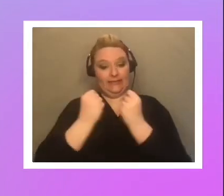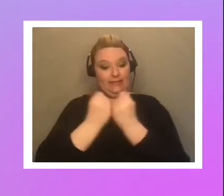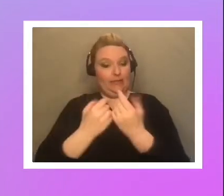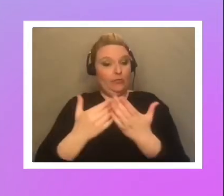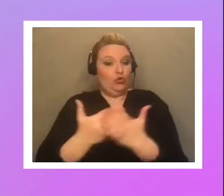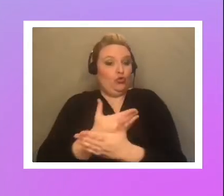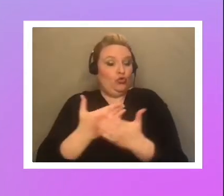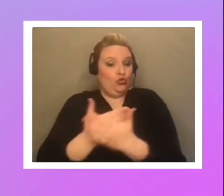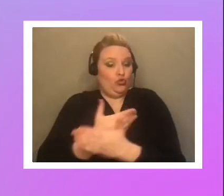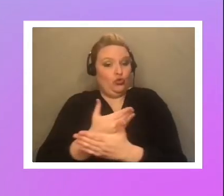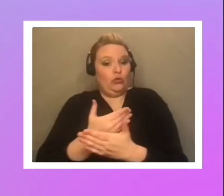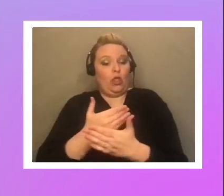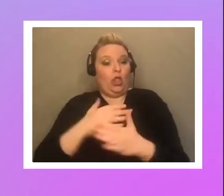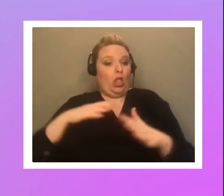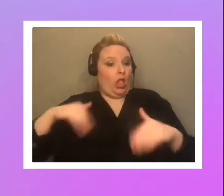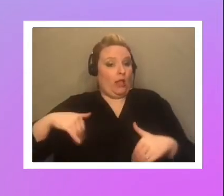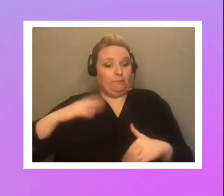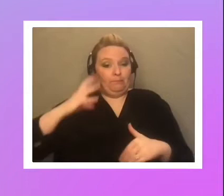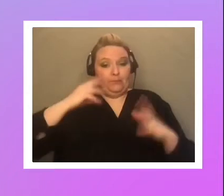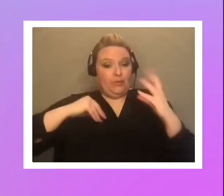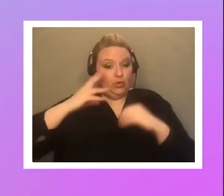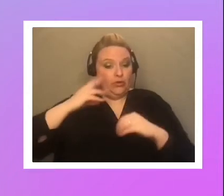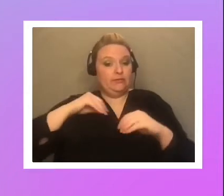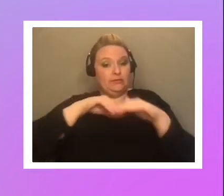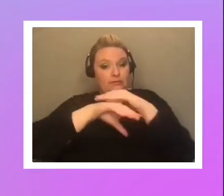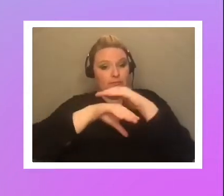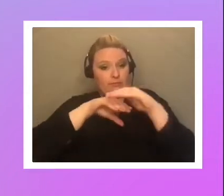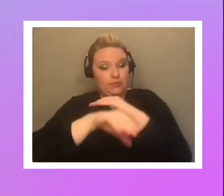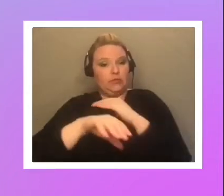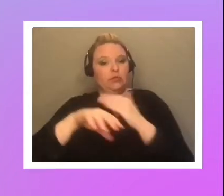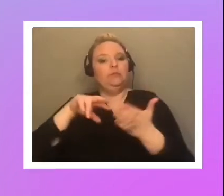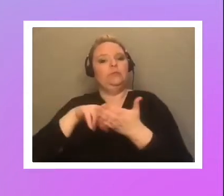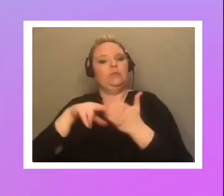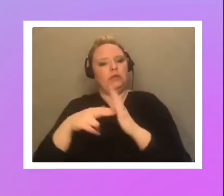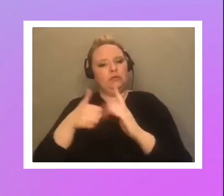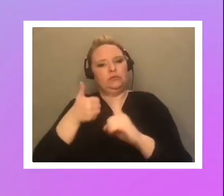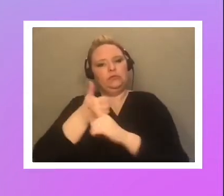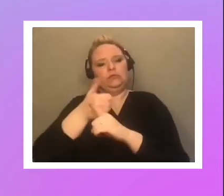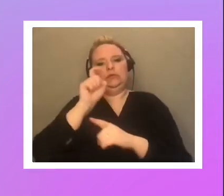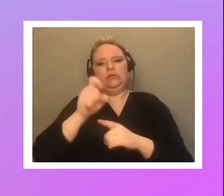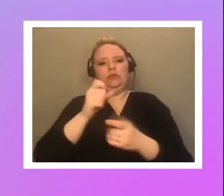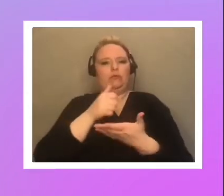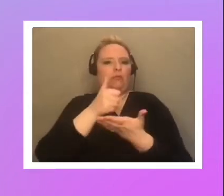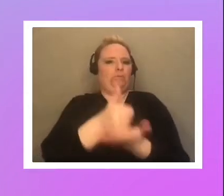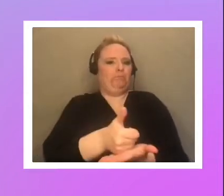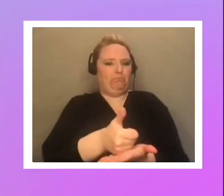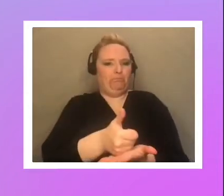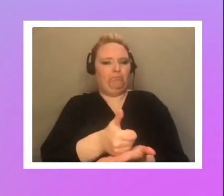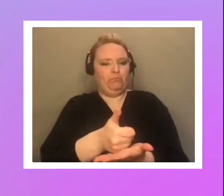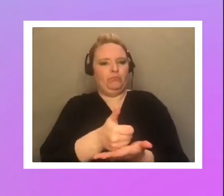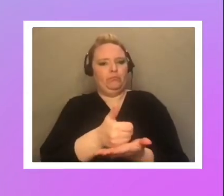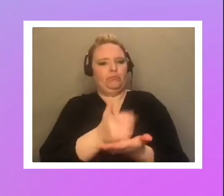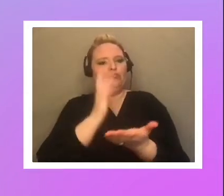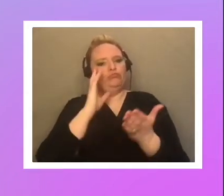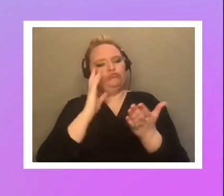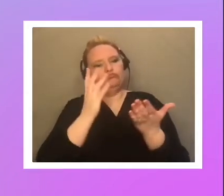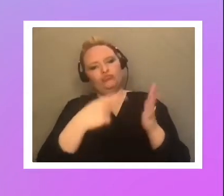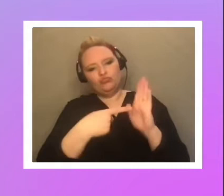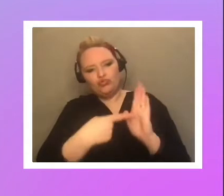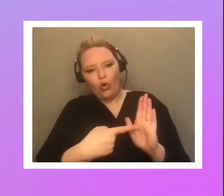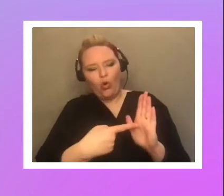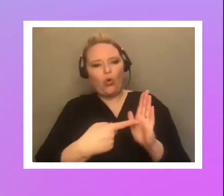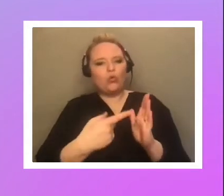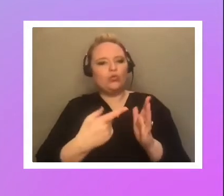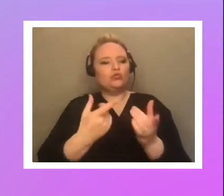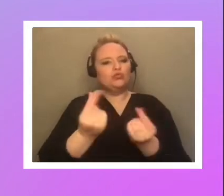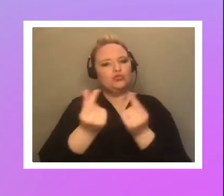to accessibility, they're probably going to need some guidance to help them know what to